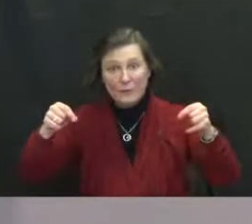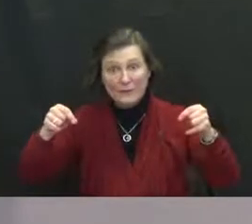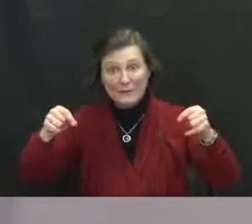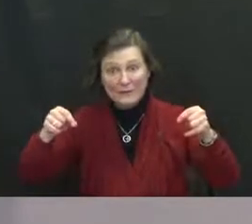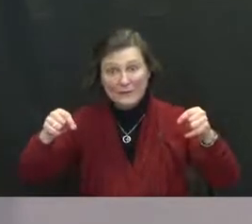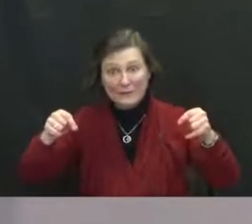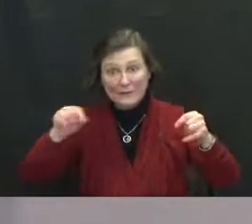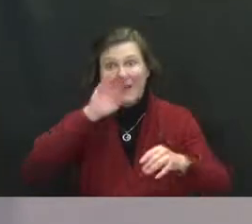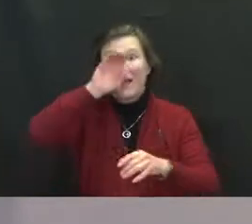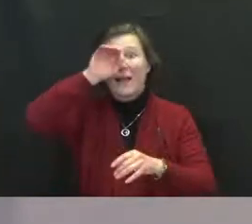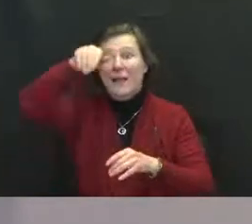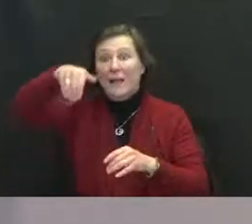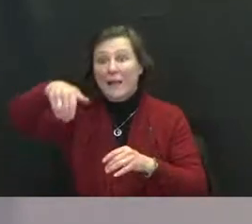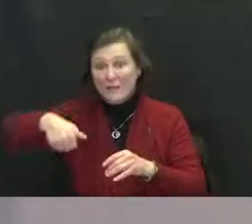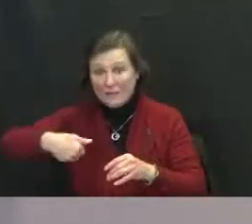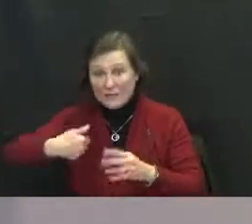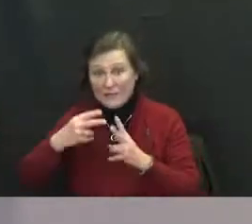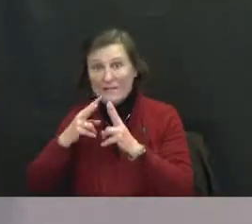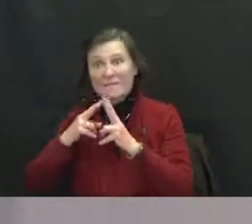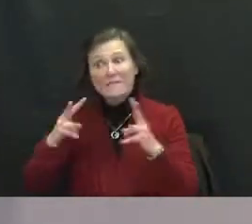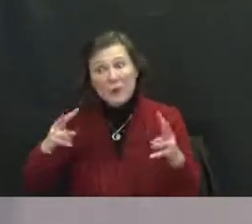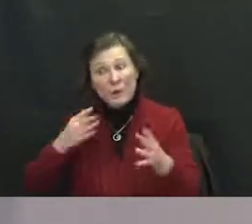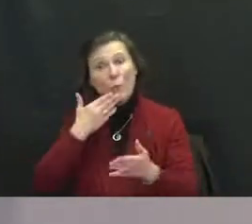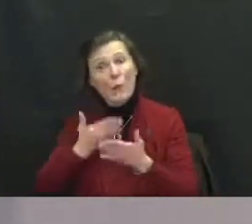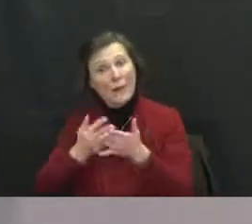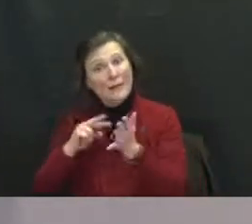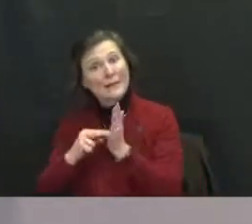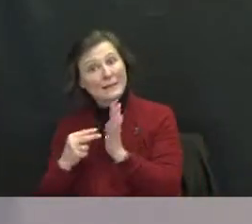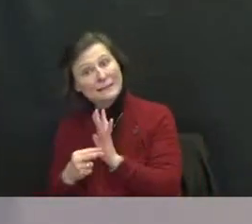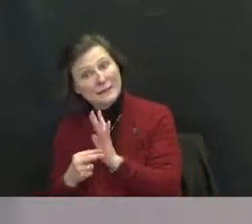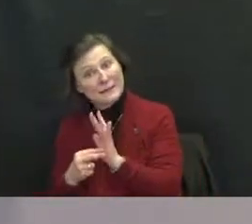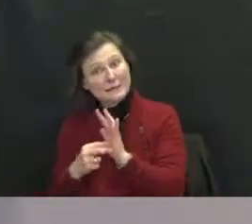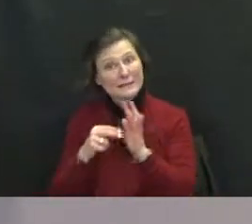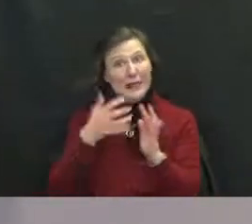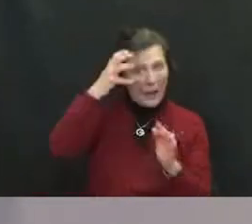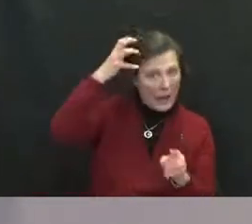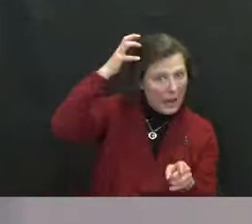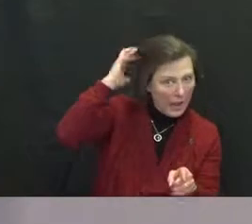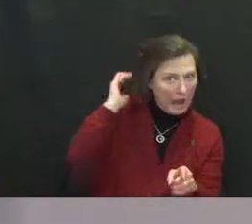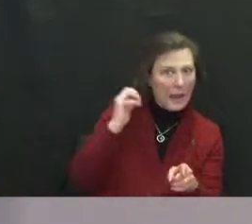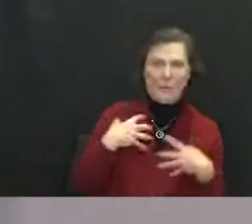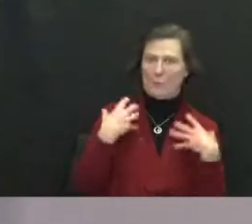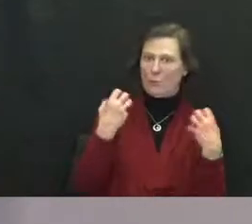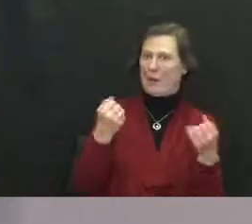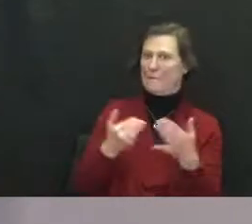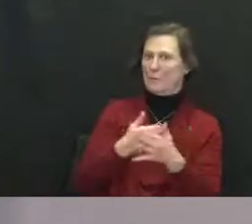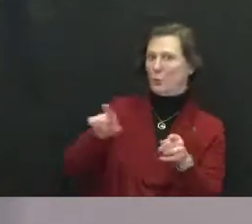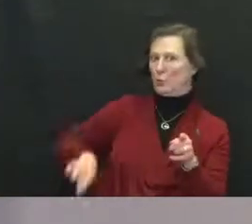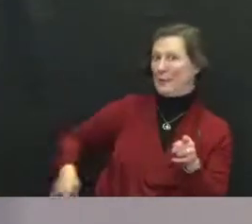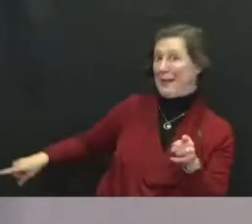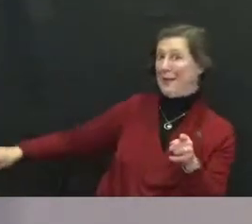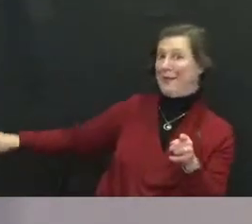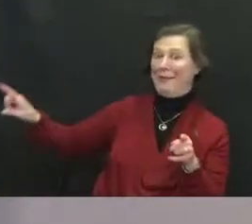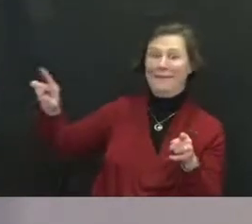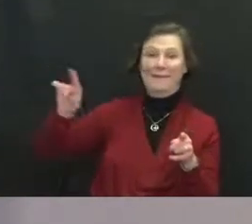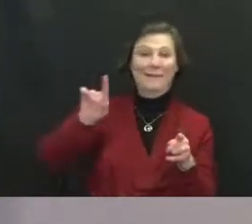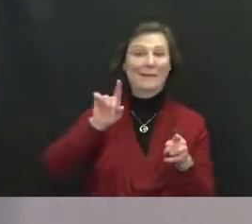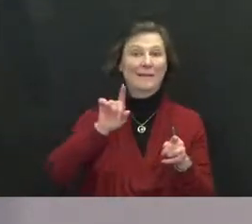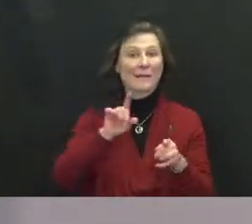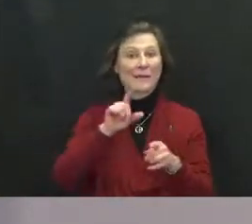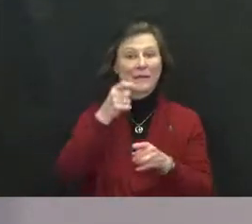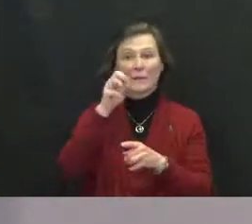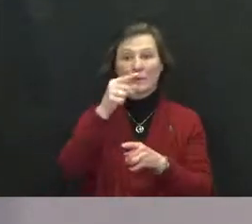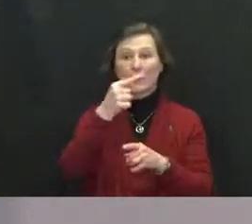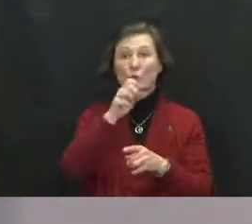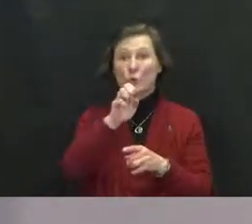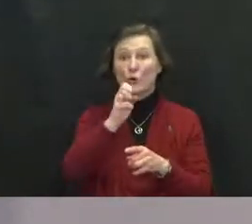Ernest was an elephant and very well intentioned. Leonard was a lion with a brave new tail. George was a